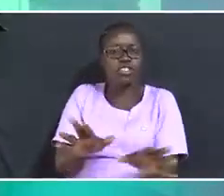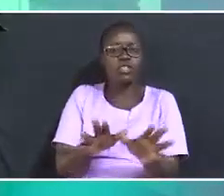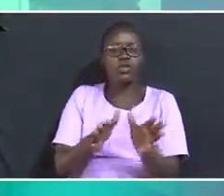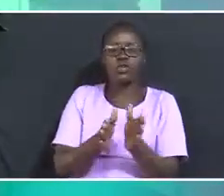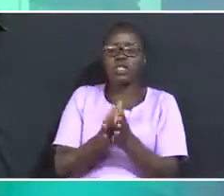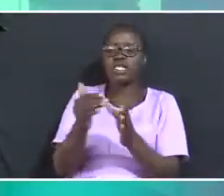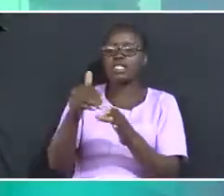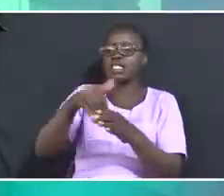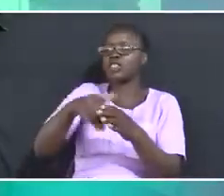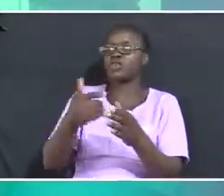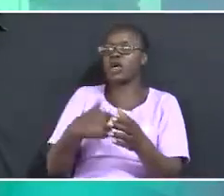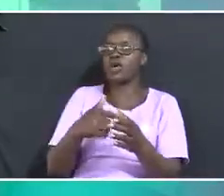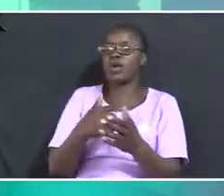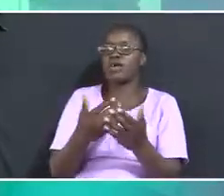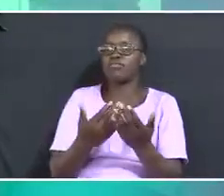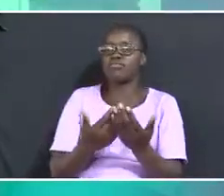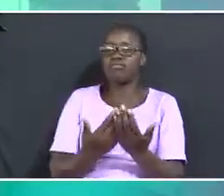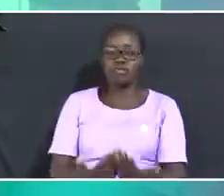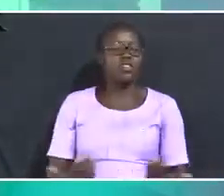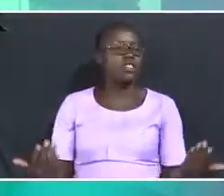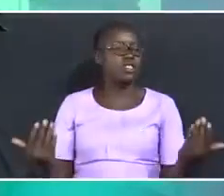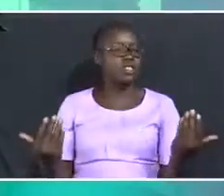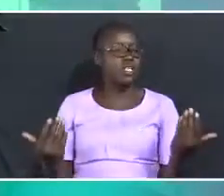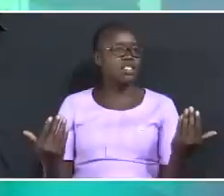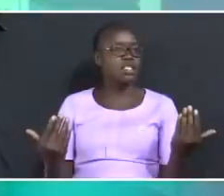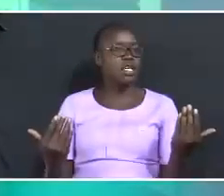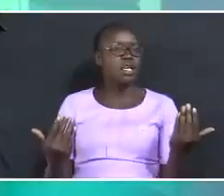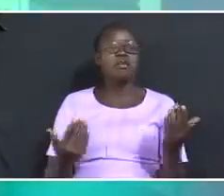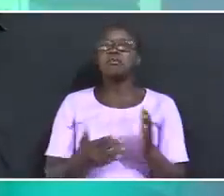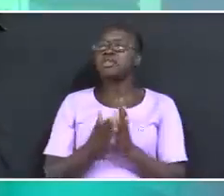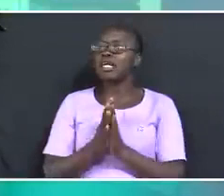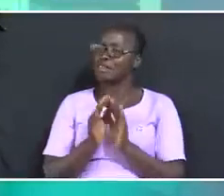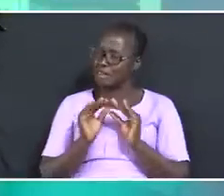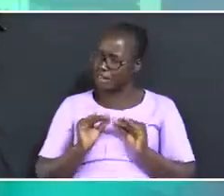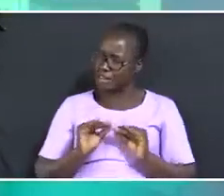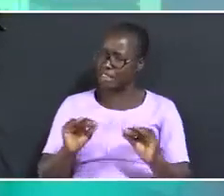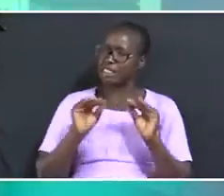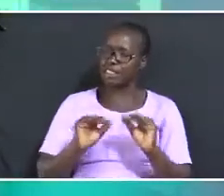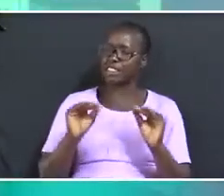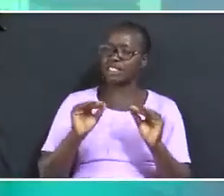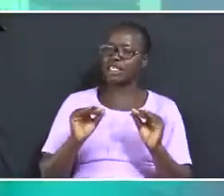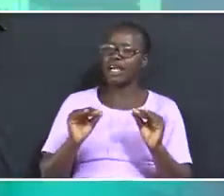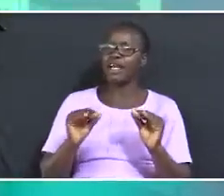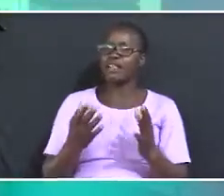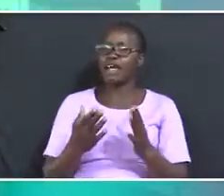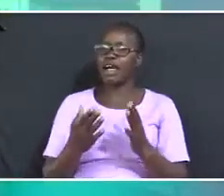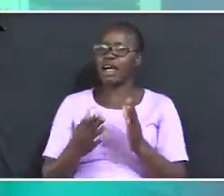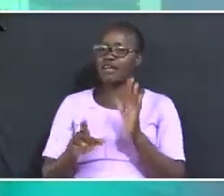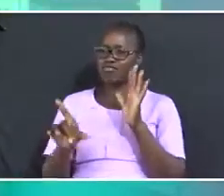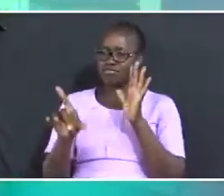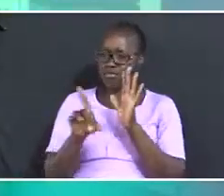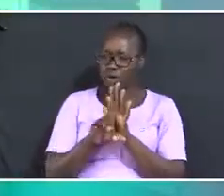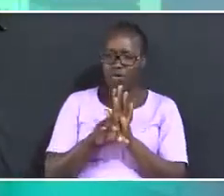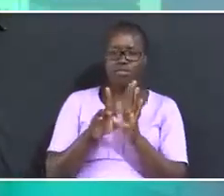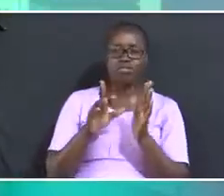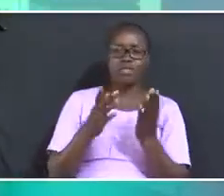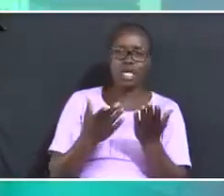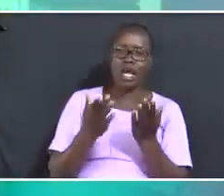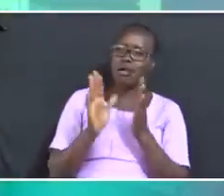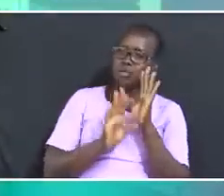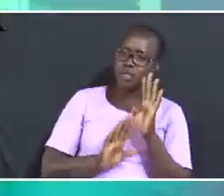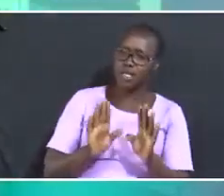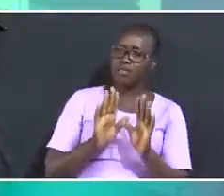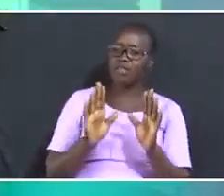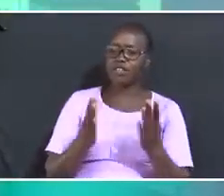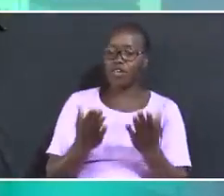the morals and the ethics and the life of the church. I was told this story. No.